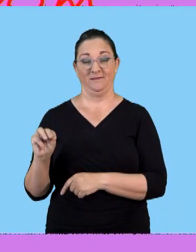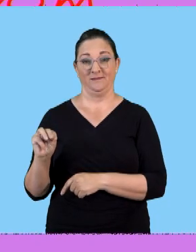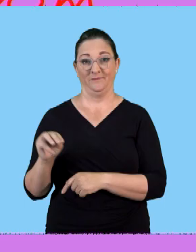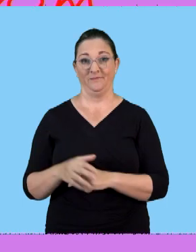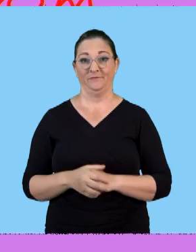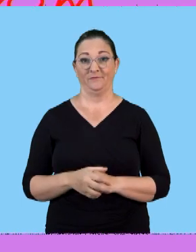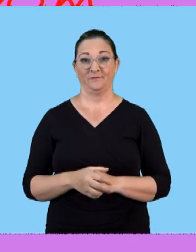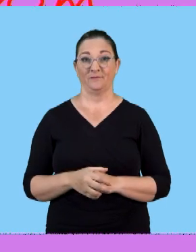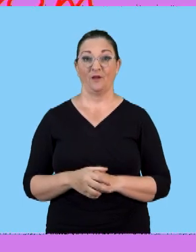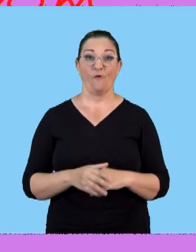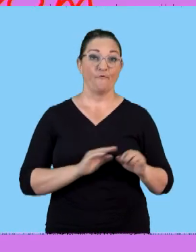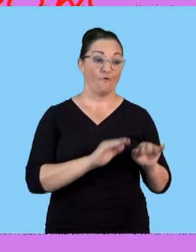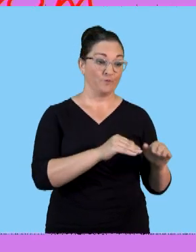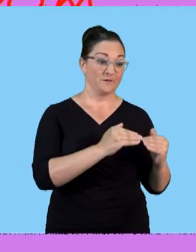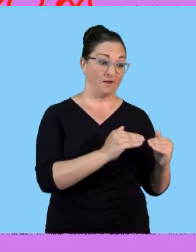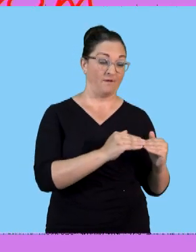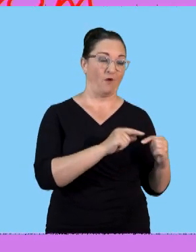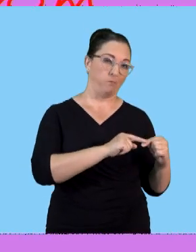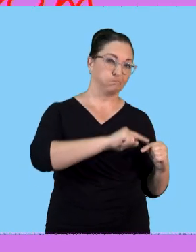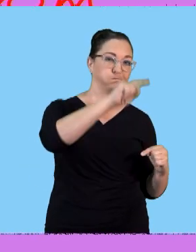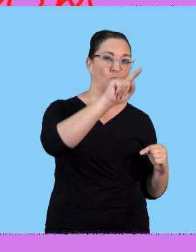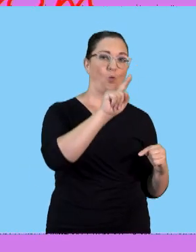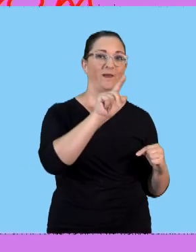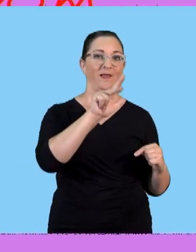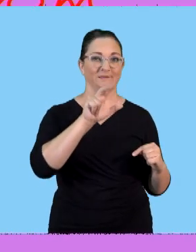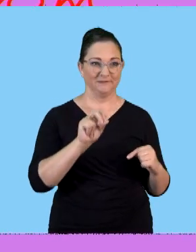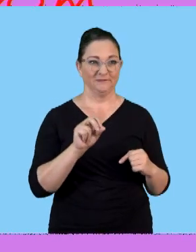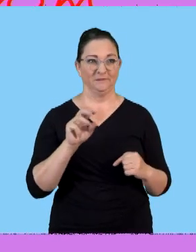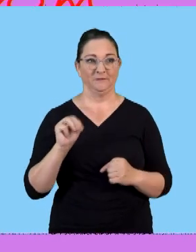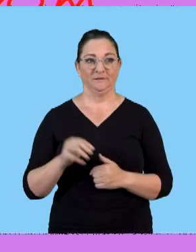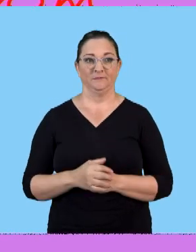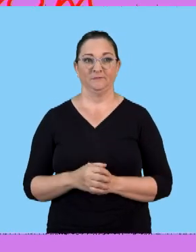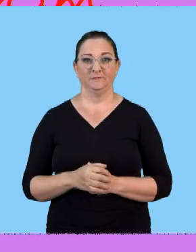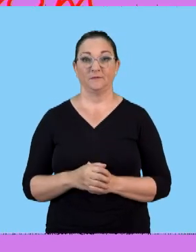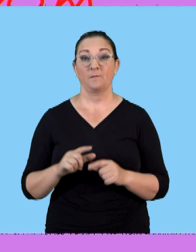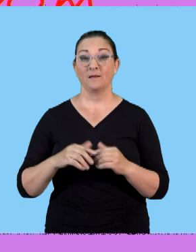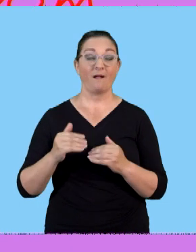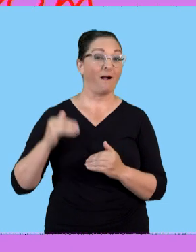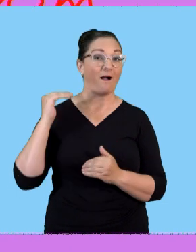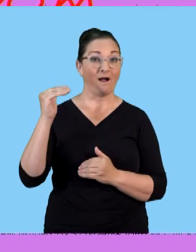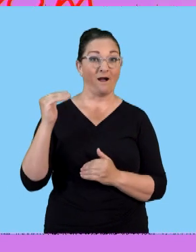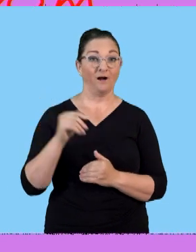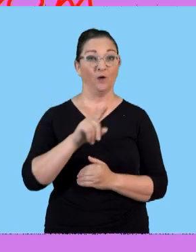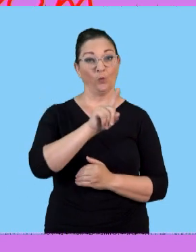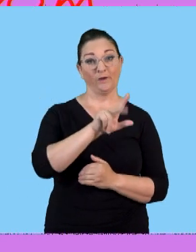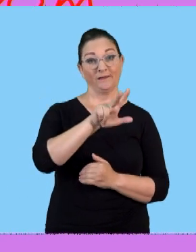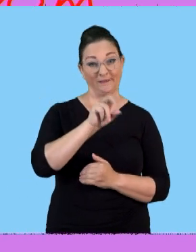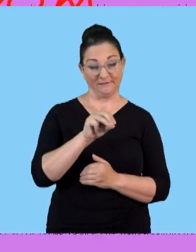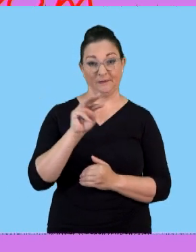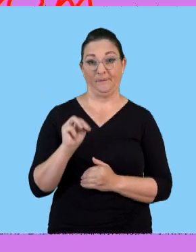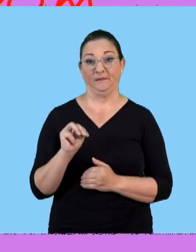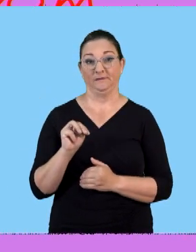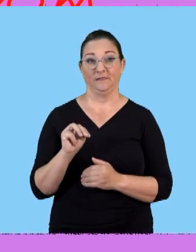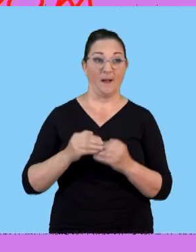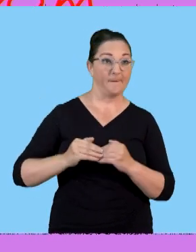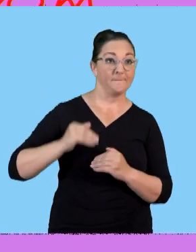meters above sea level. Guy, are we clear? Right, the highest point, the height of the highest point, 180